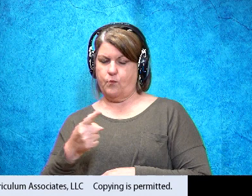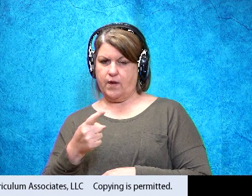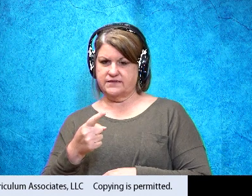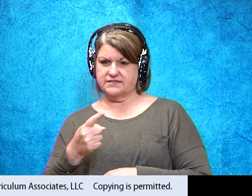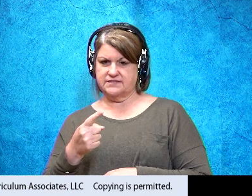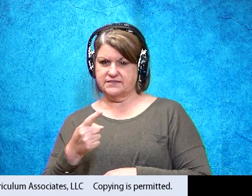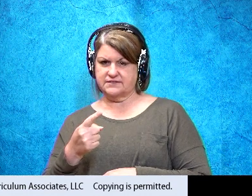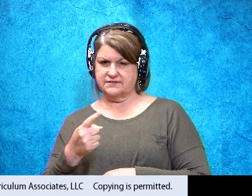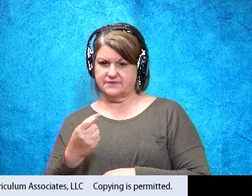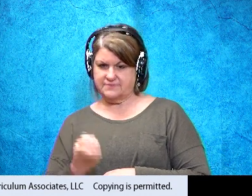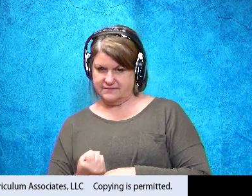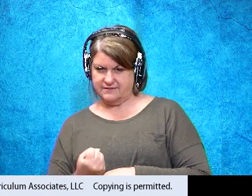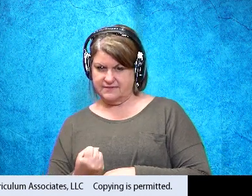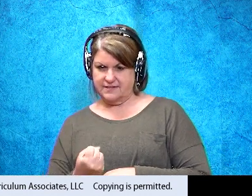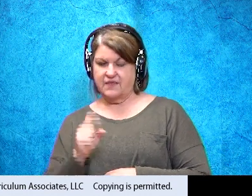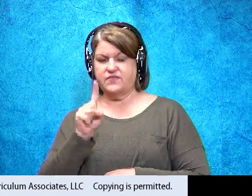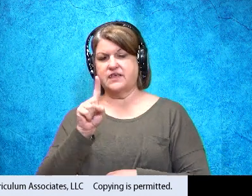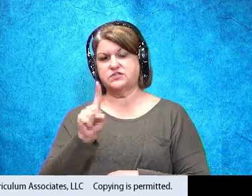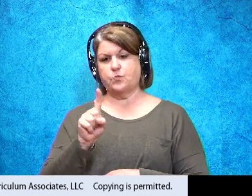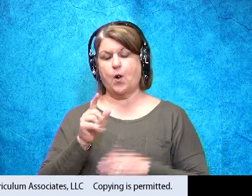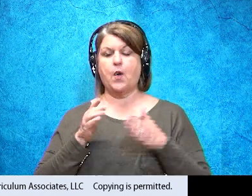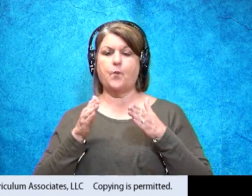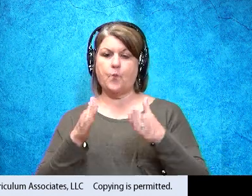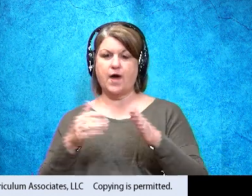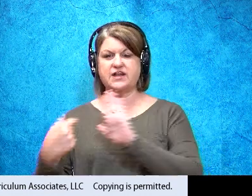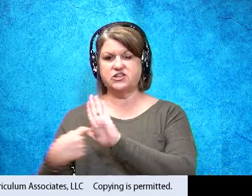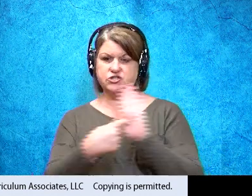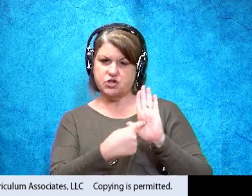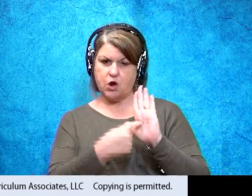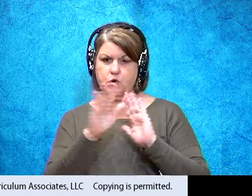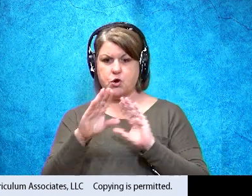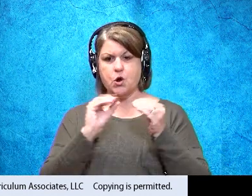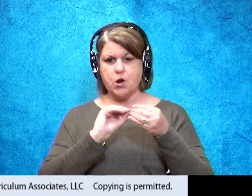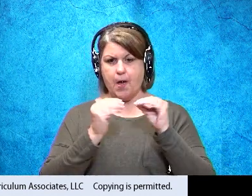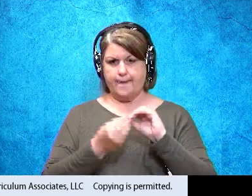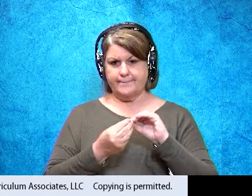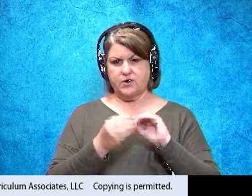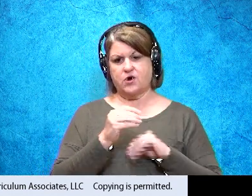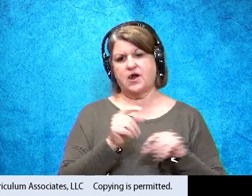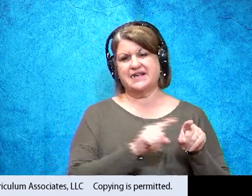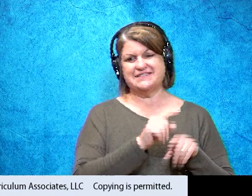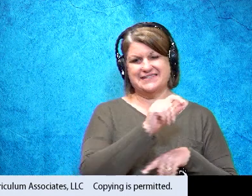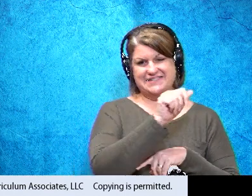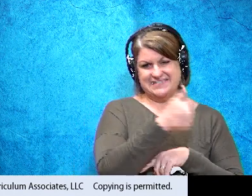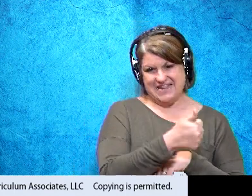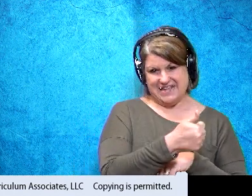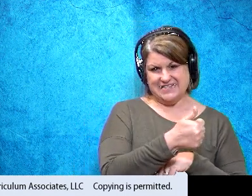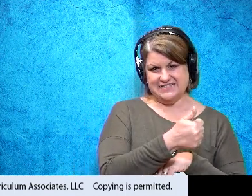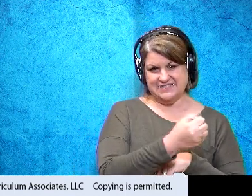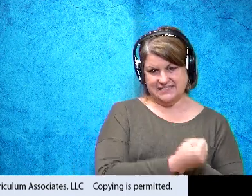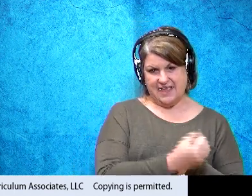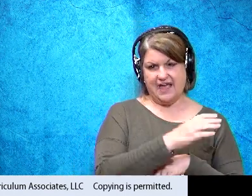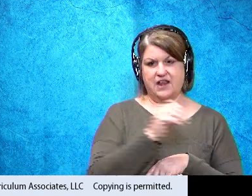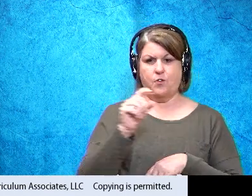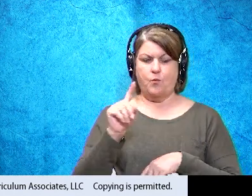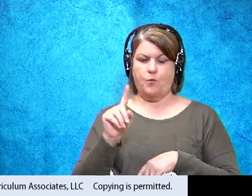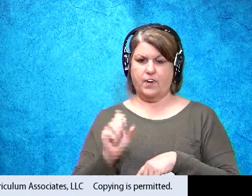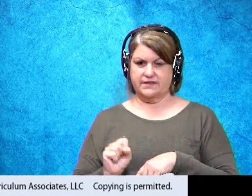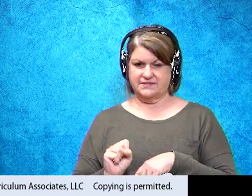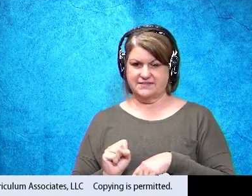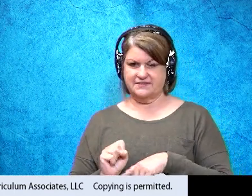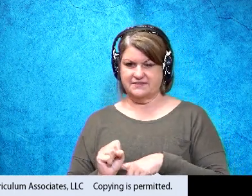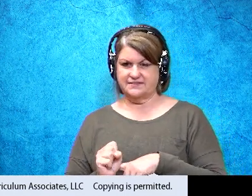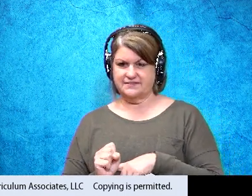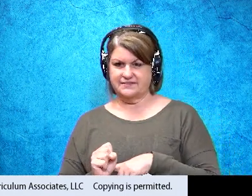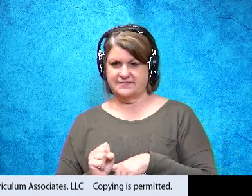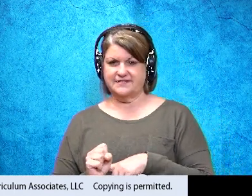There's one way to show your number as a 10 and a 1. I'm going to give you a few seconds to try it